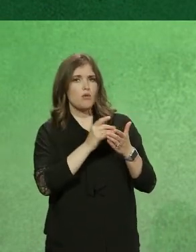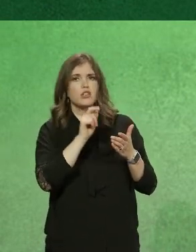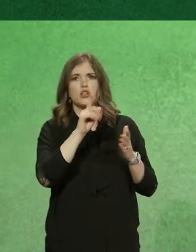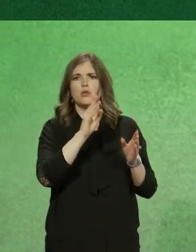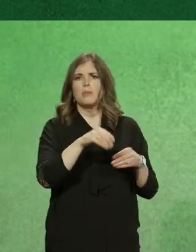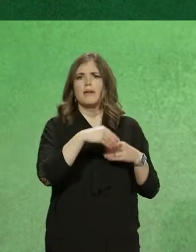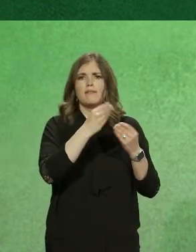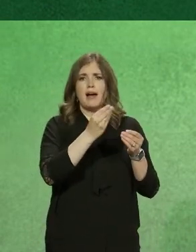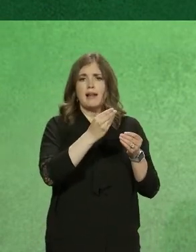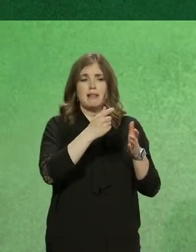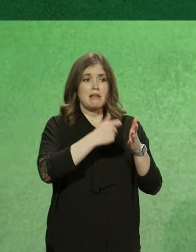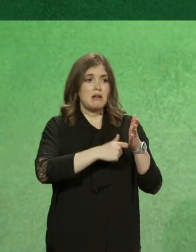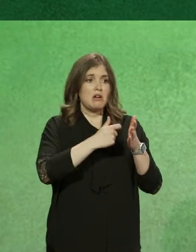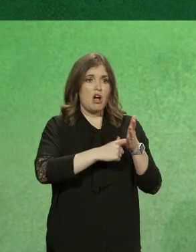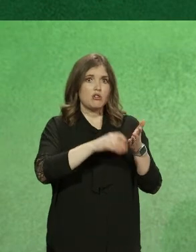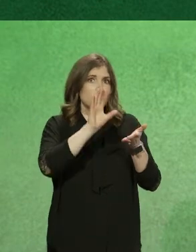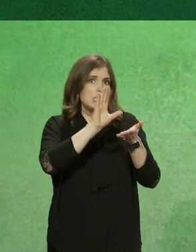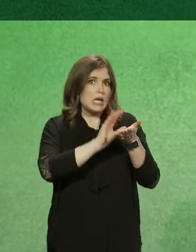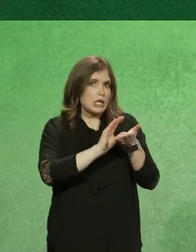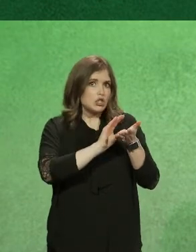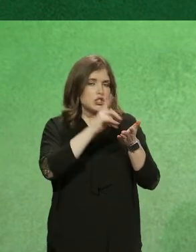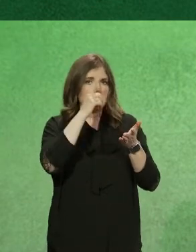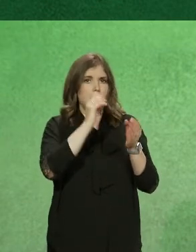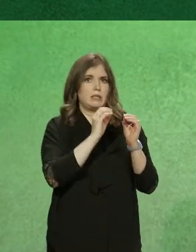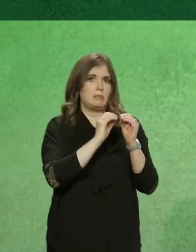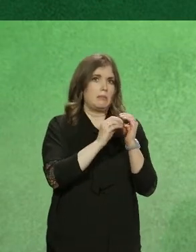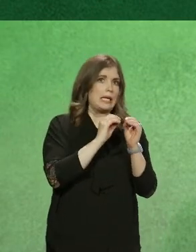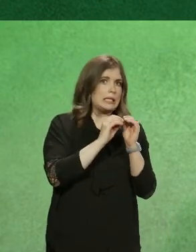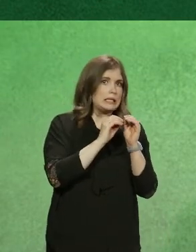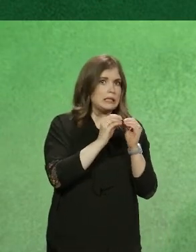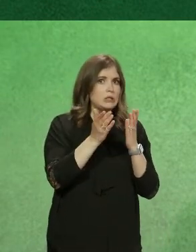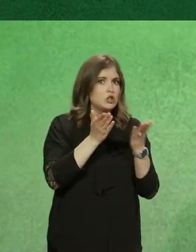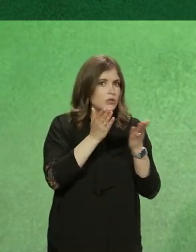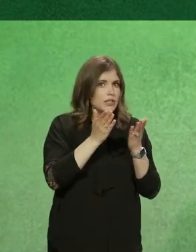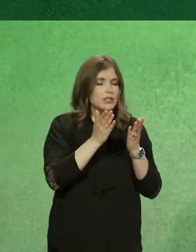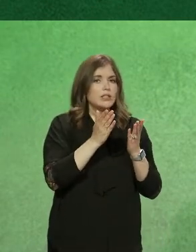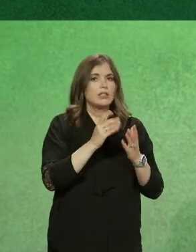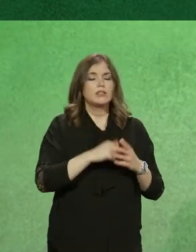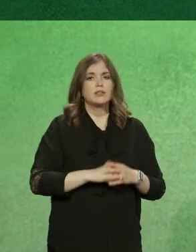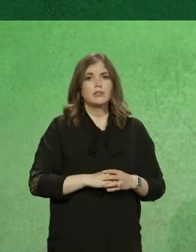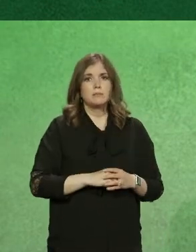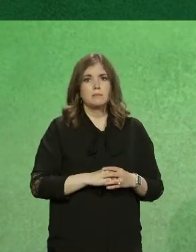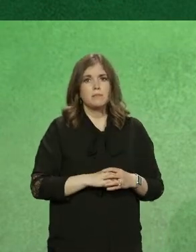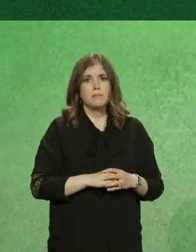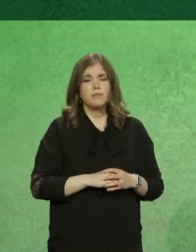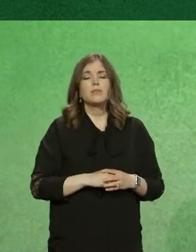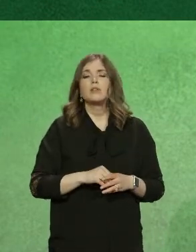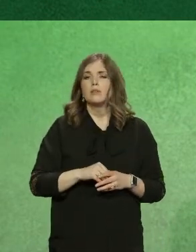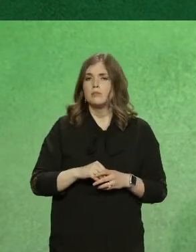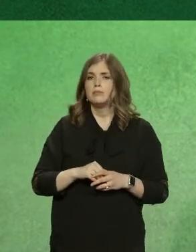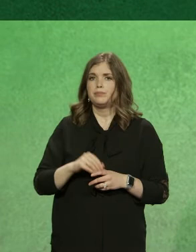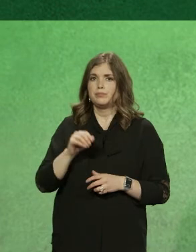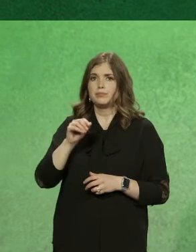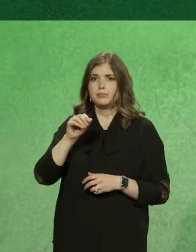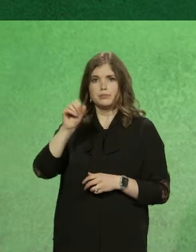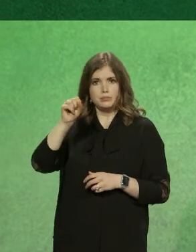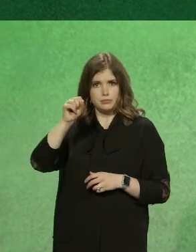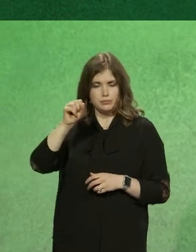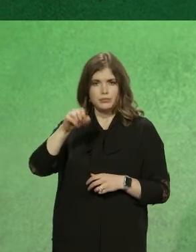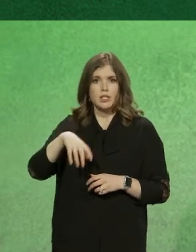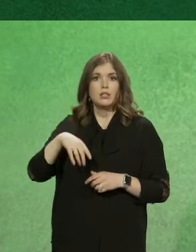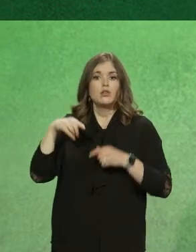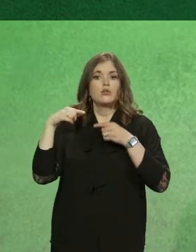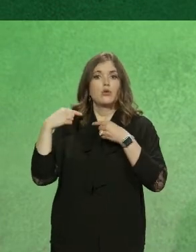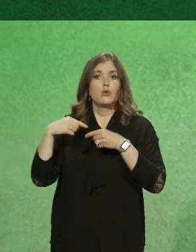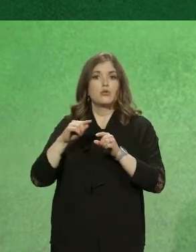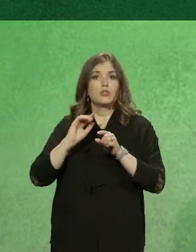of cost reduction on the basis of the maintenance and repair services that you're giving? Yes. During